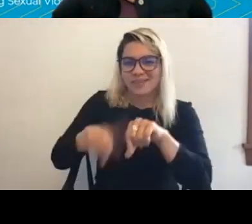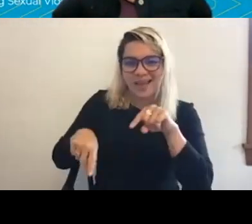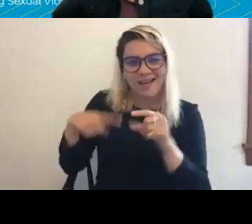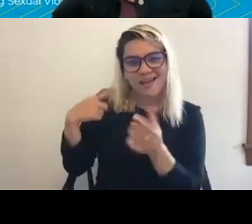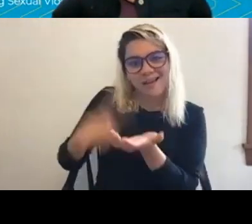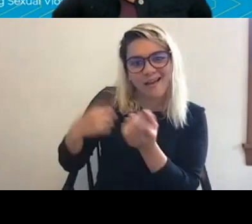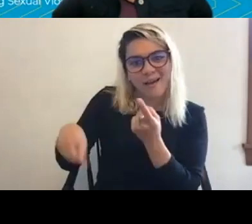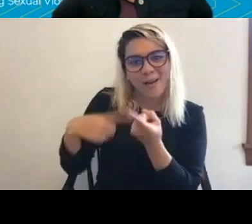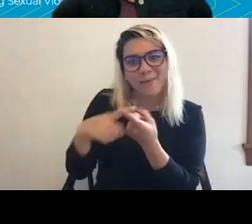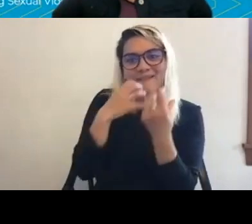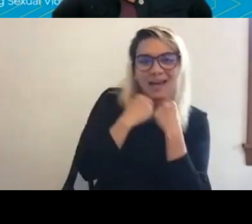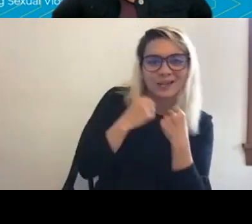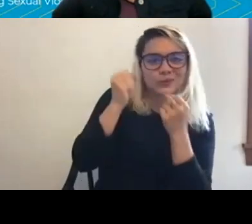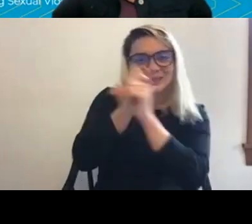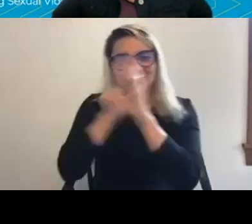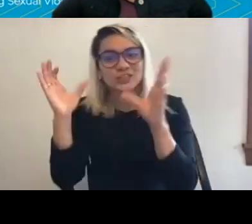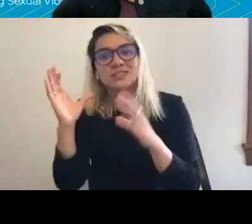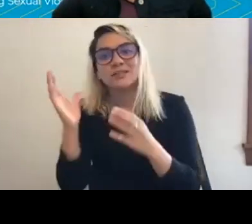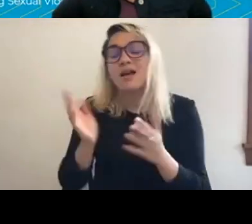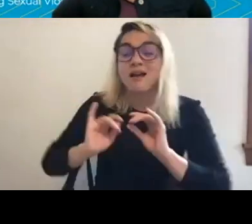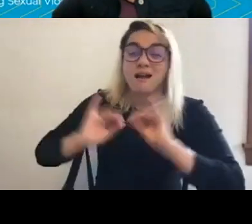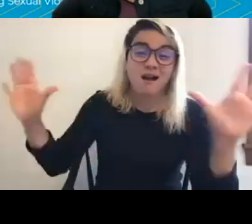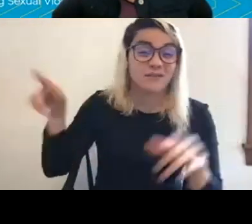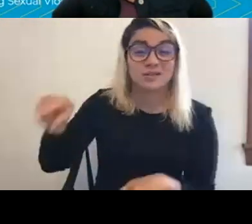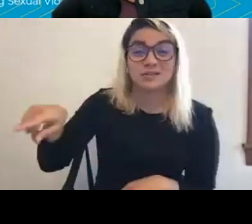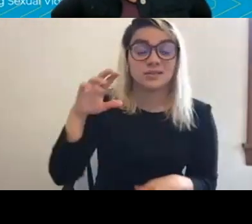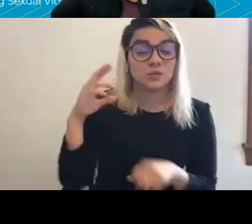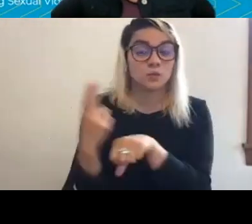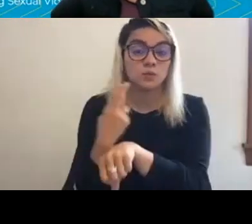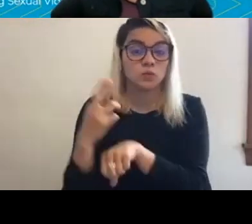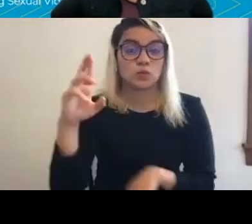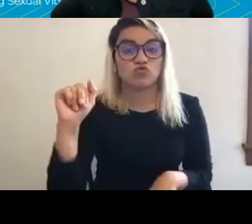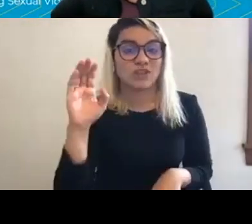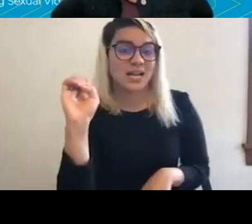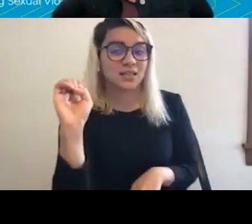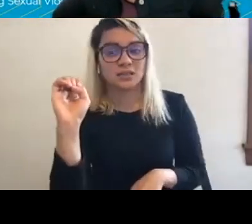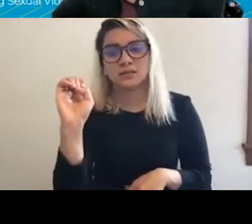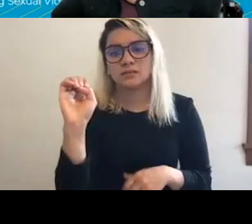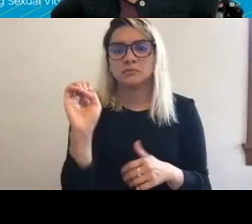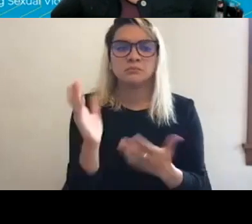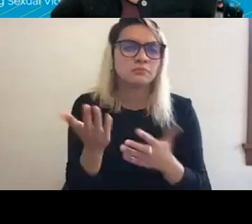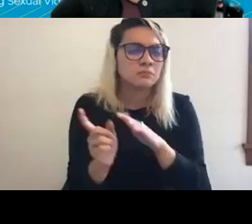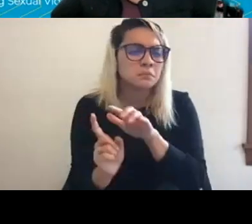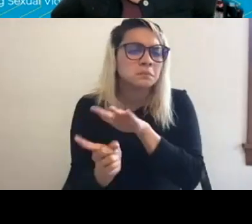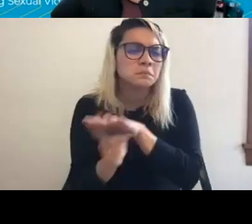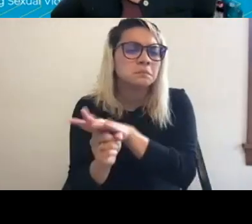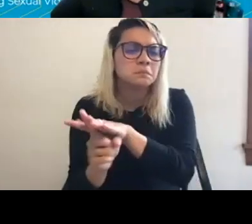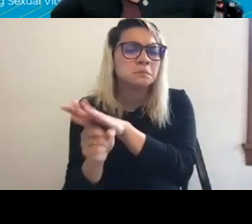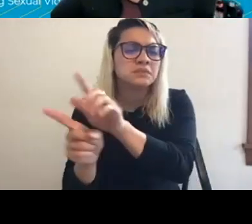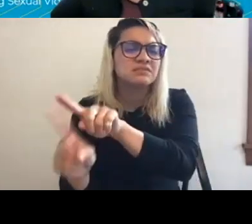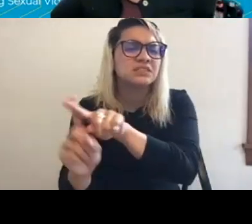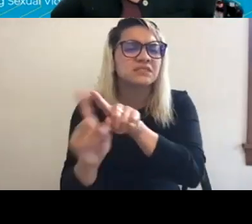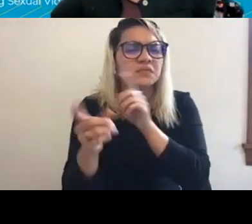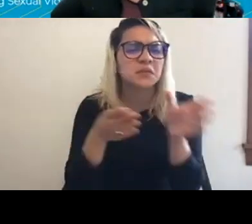just incredibly clear that race was being used, and like it would come on in different ways. Again, in like Minnesota, where we